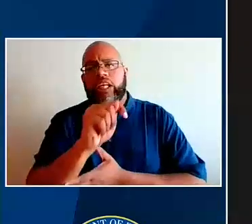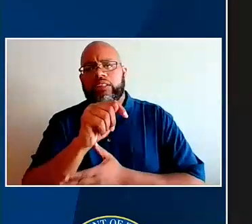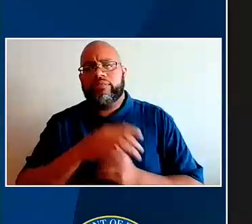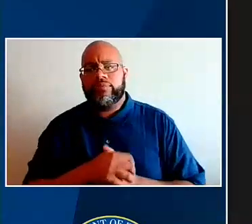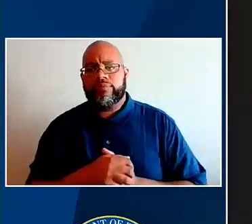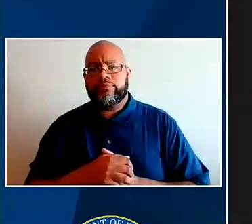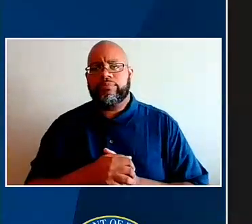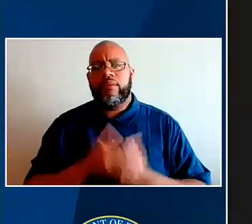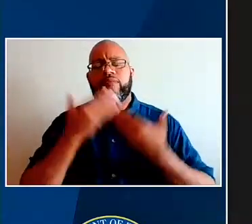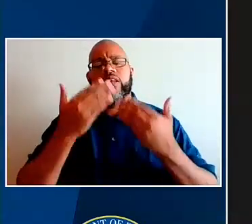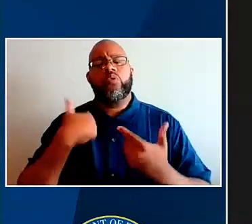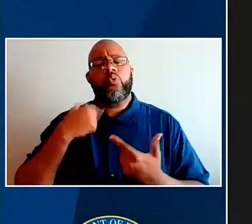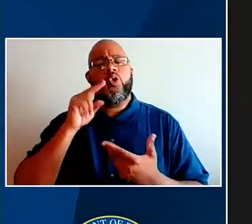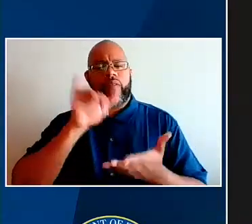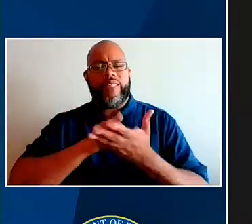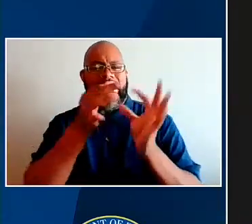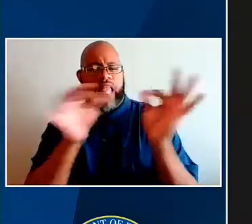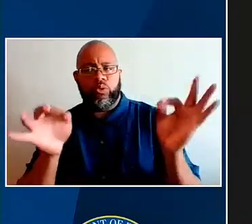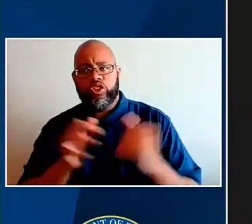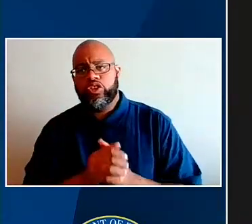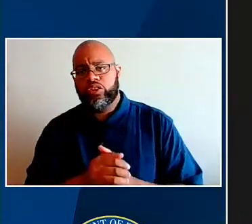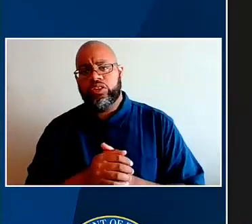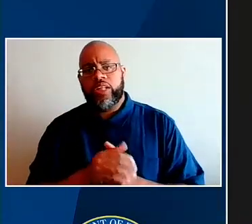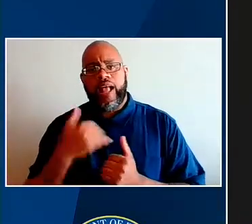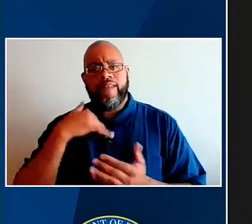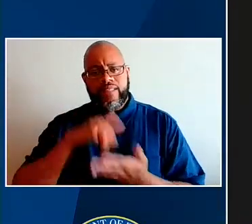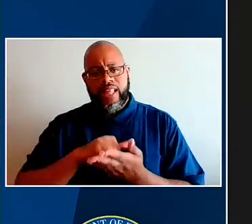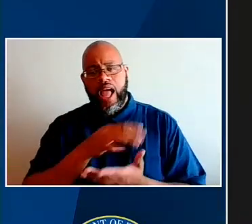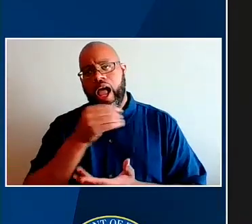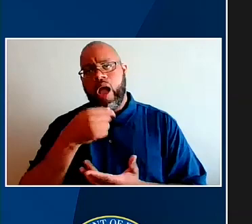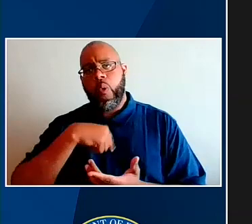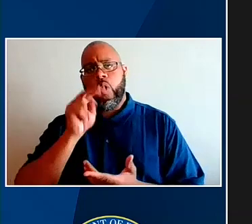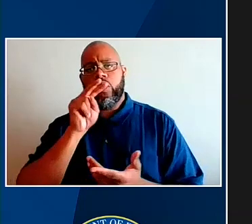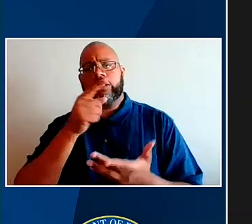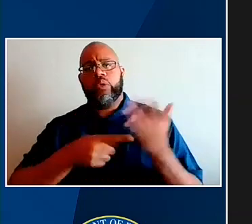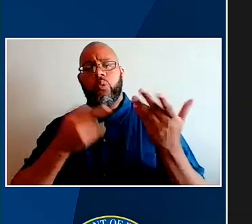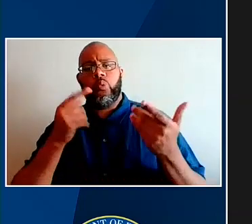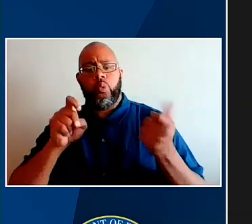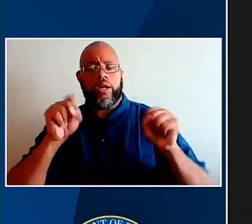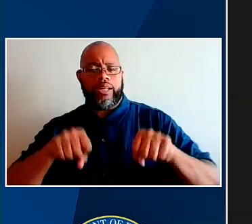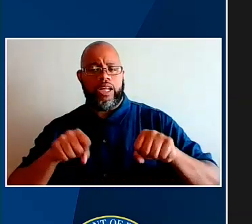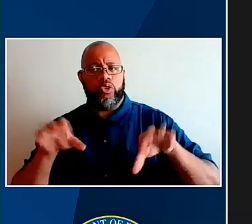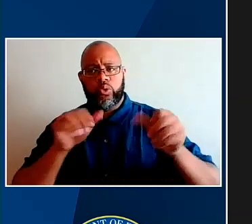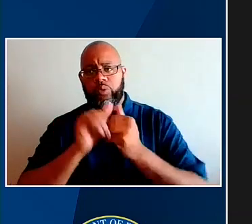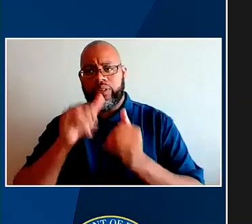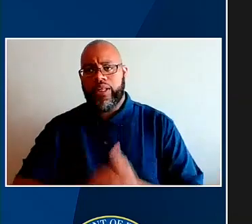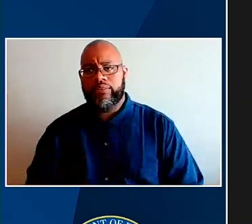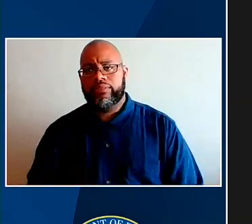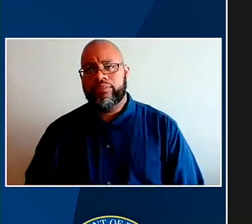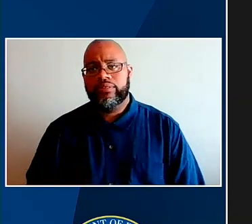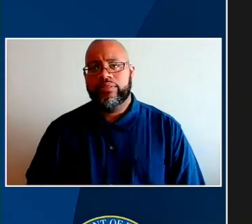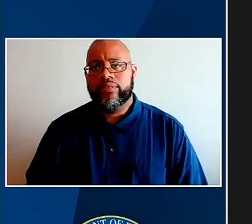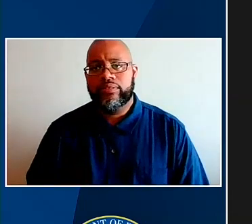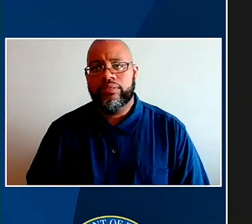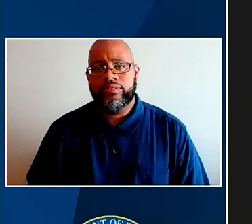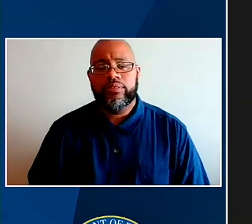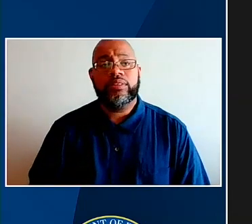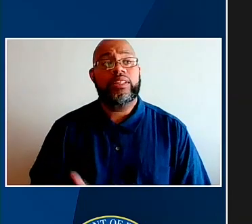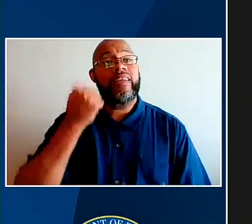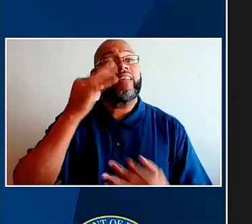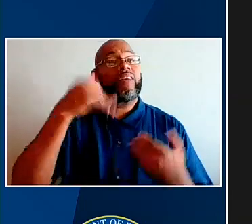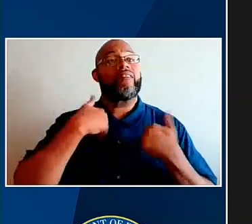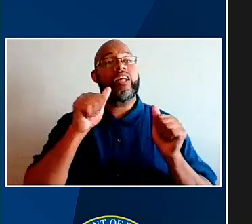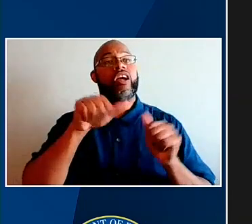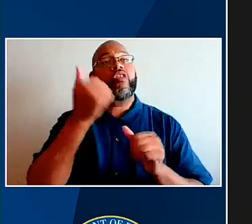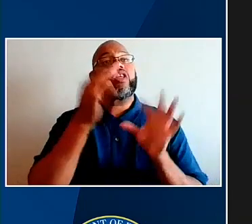Thanks, Julian. We'll look at the language. We have that, and we'll look and see what we can do with that language. If anybody has any other